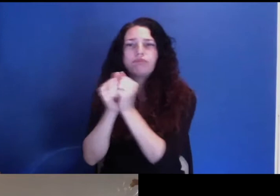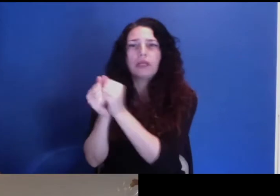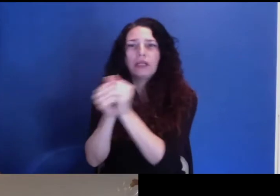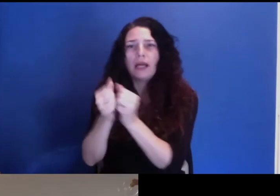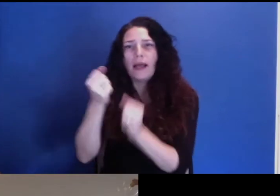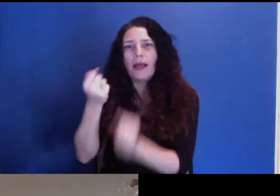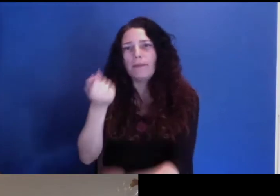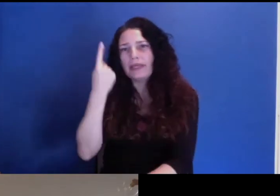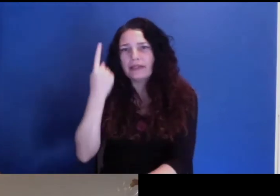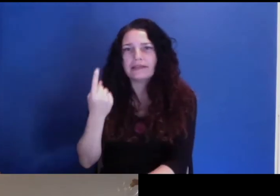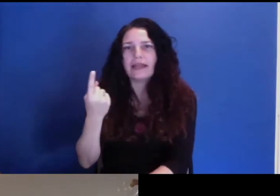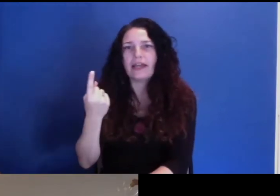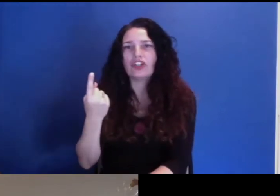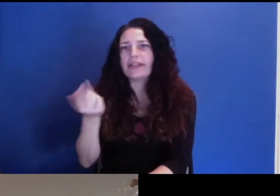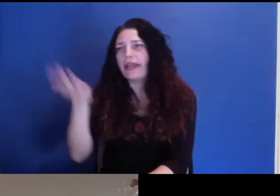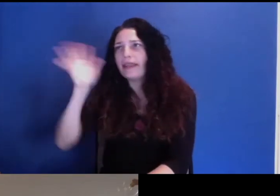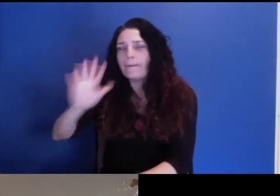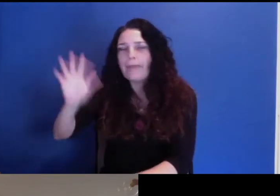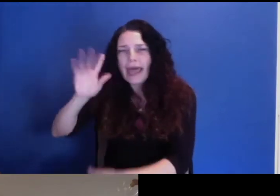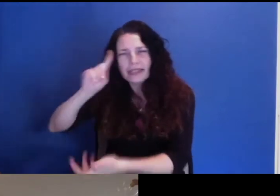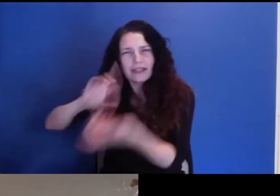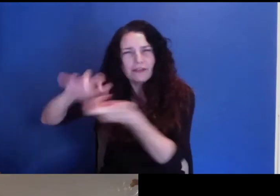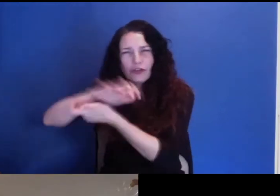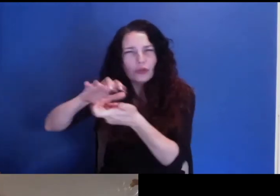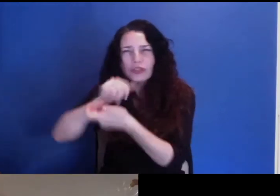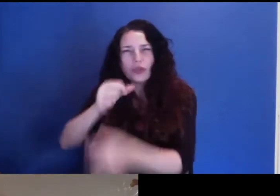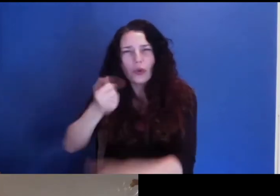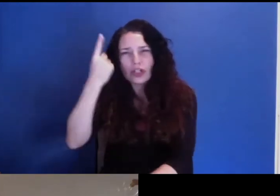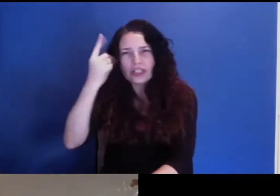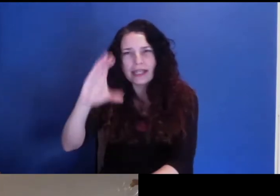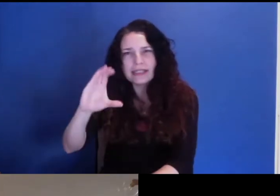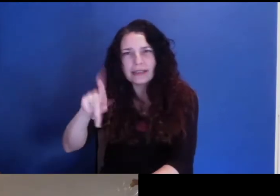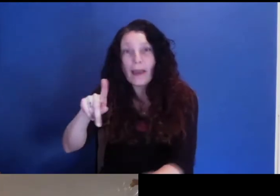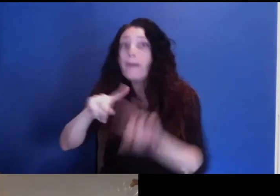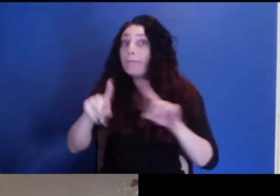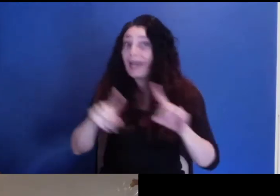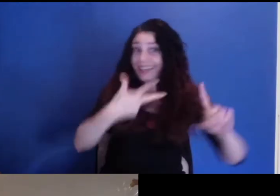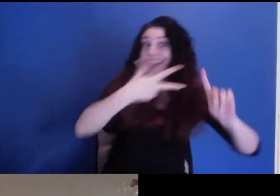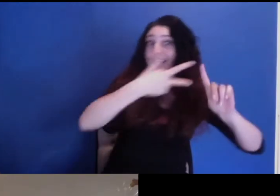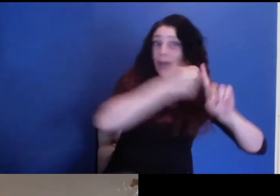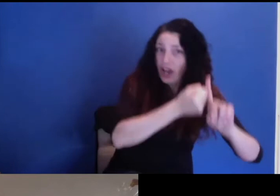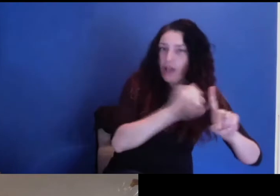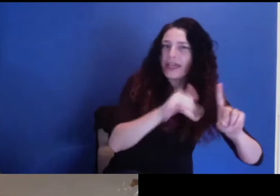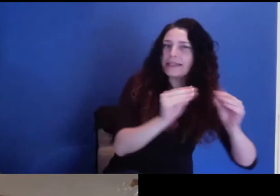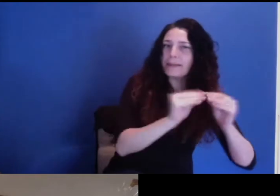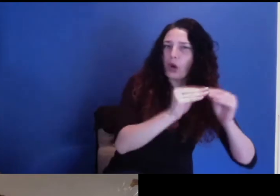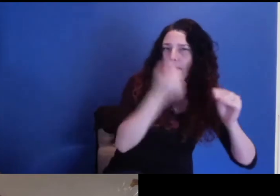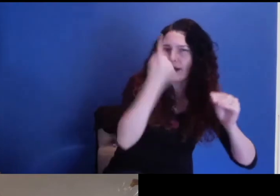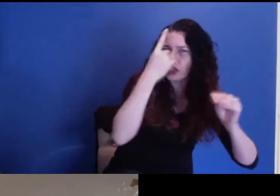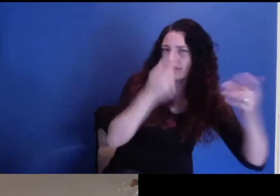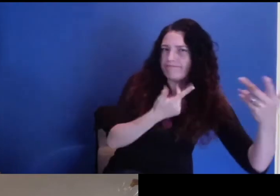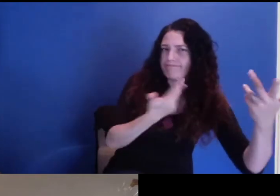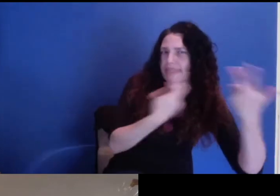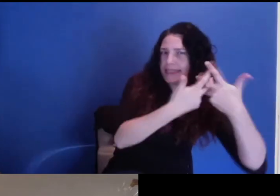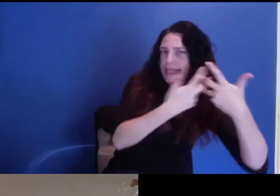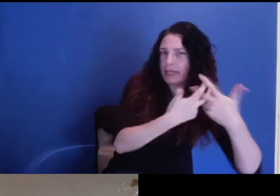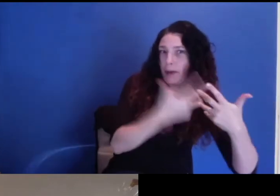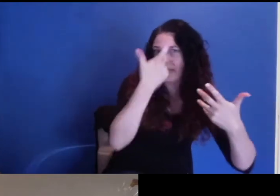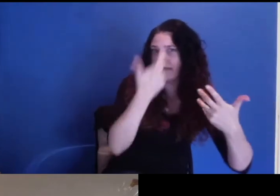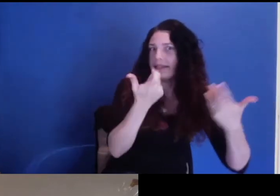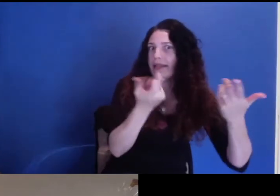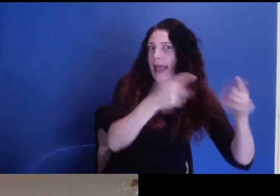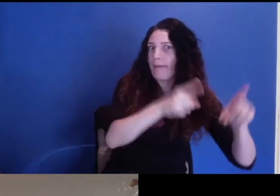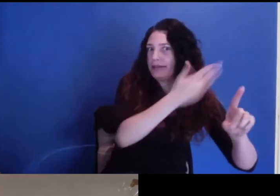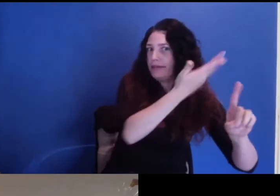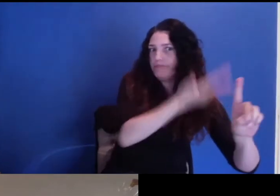past, people just get confused. Everyone can understand getting hit by a car. It could happen to them, blah, blah, blah, blah, blah. I mean, I didn't know I was also suffering from, like,